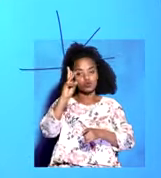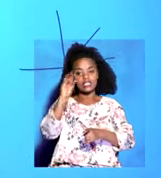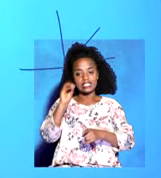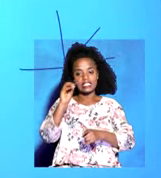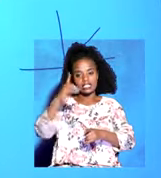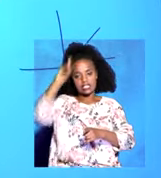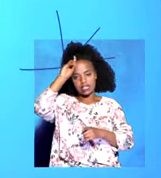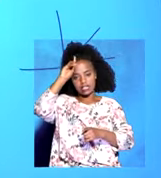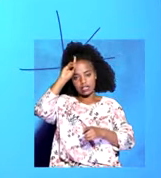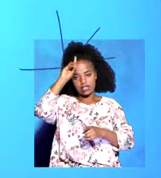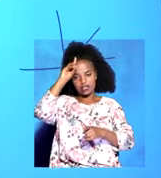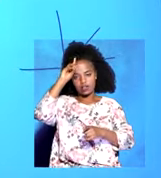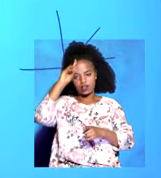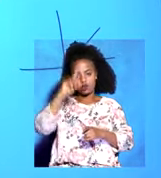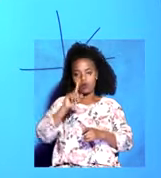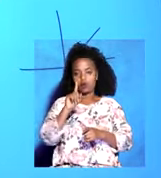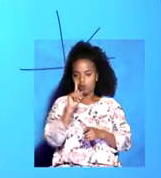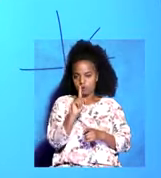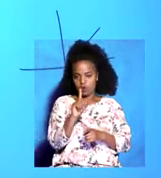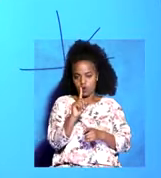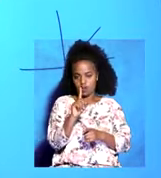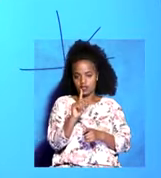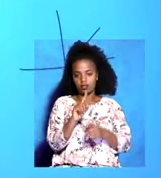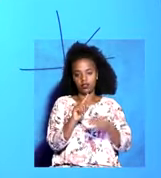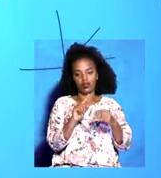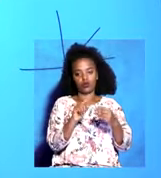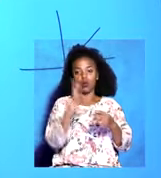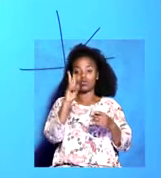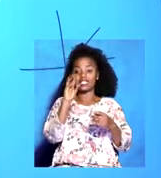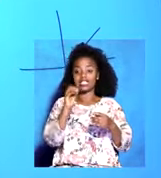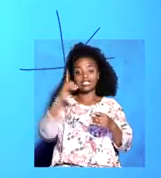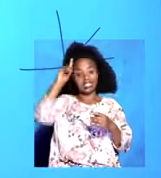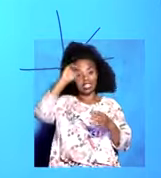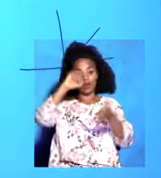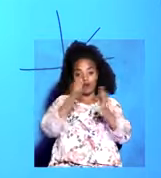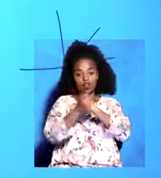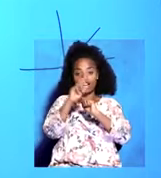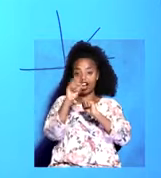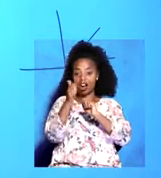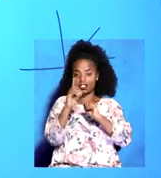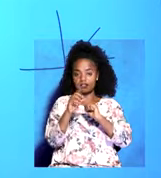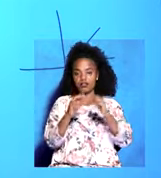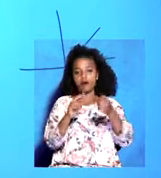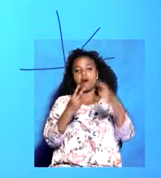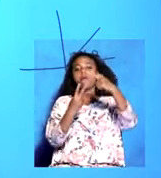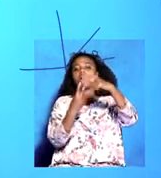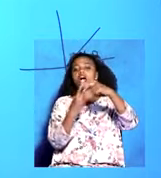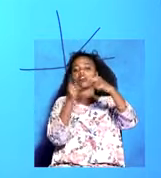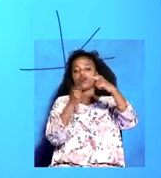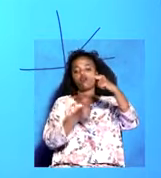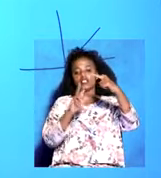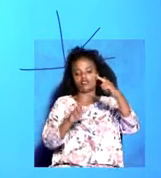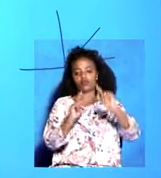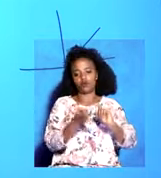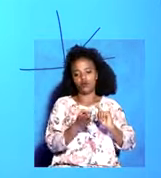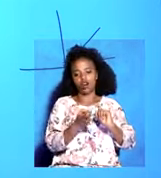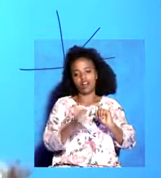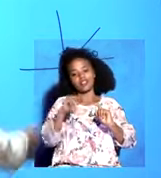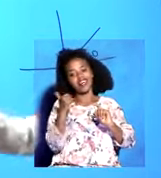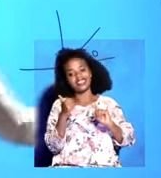one particular solution it is 60. When you convert it into radian, it is pi over 3. And the other